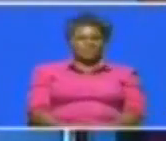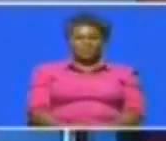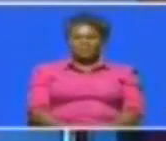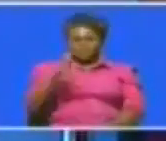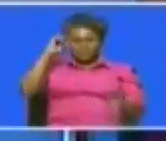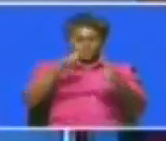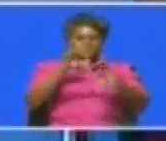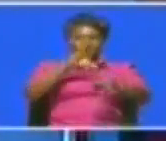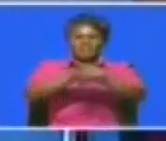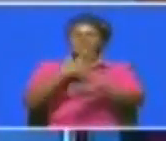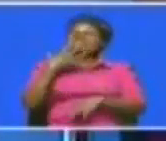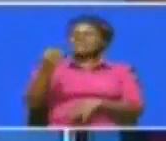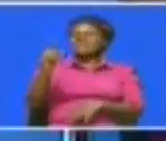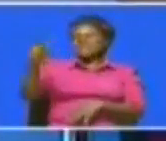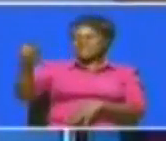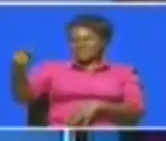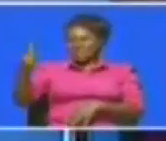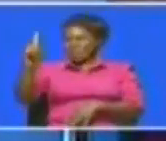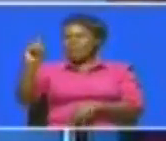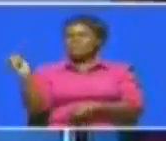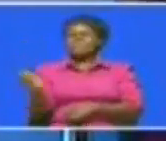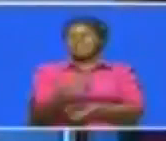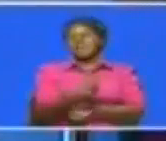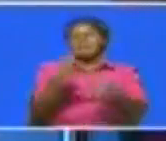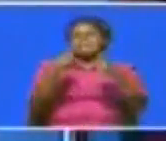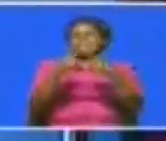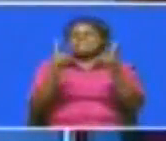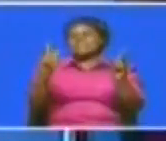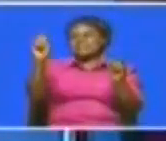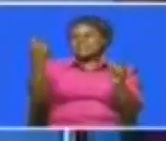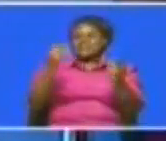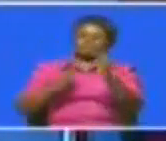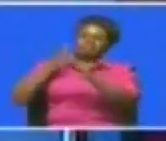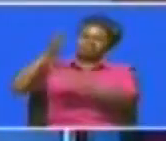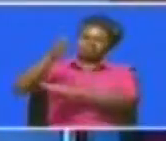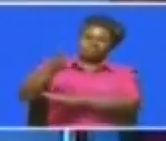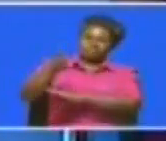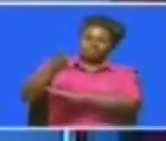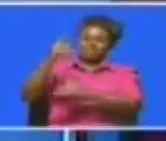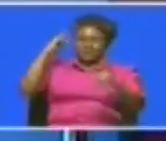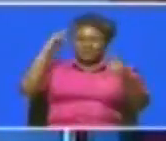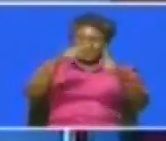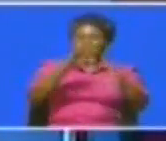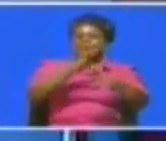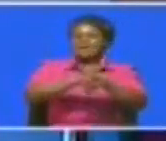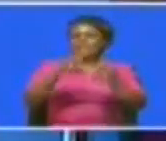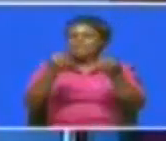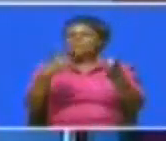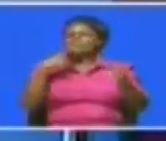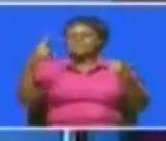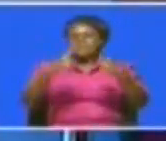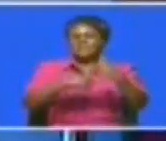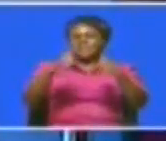was to raise 500 million shillings in 1 month. But Kenyans surpassed that target and raised